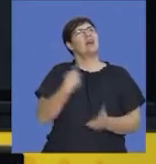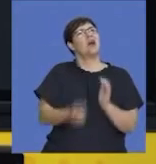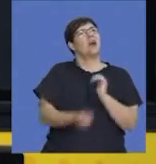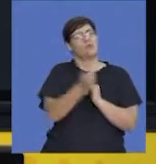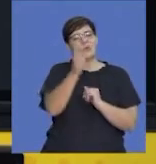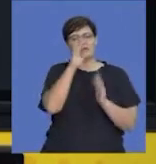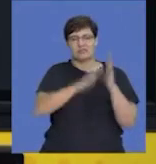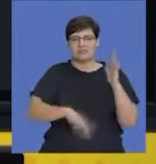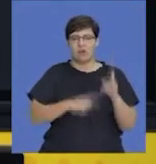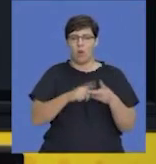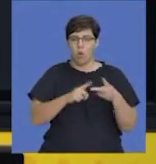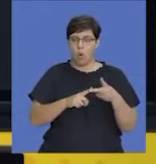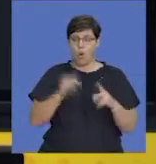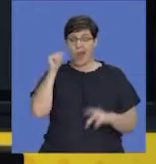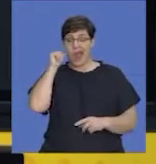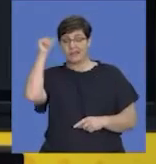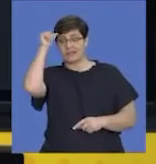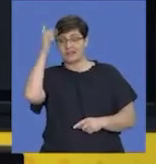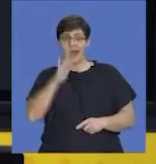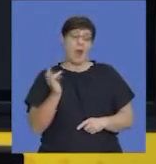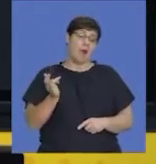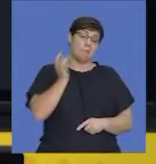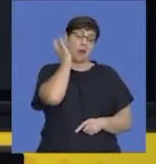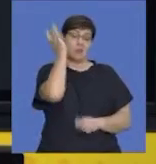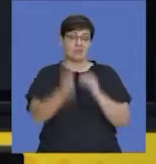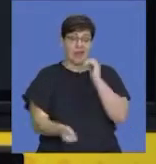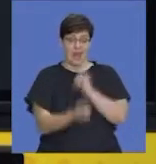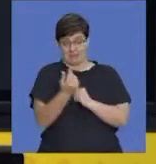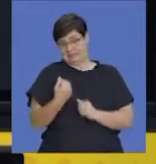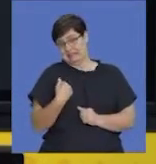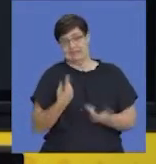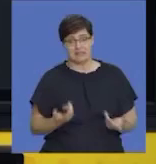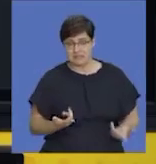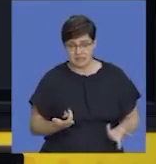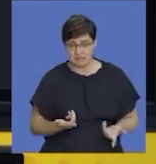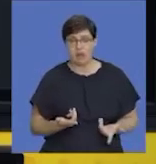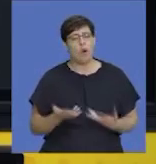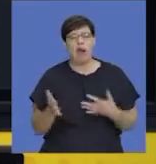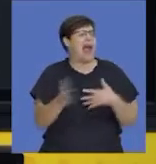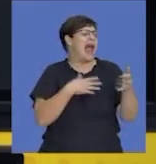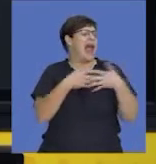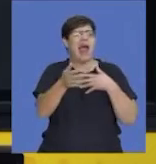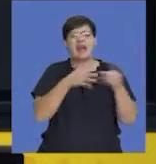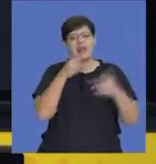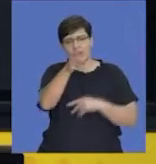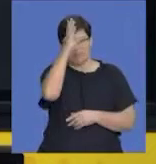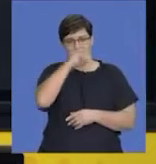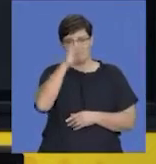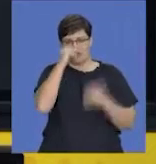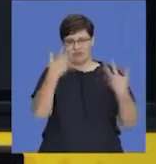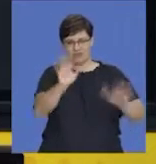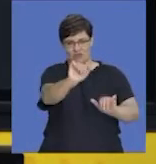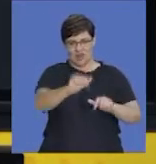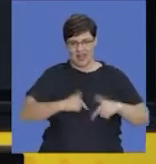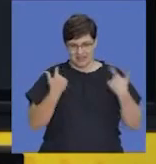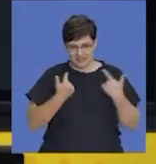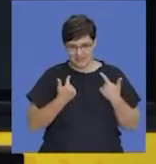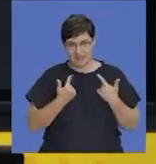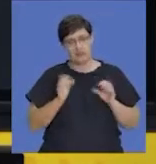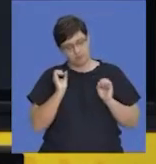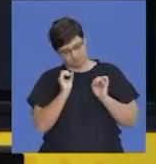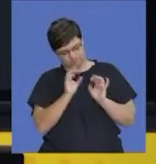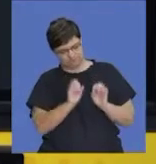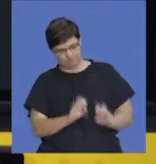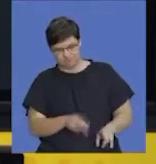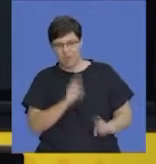an adulthood kind of embarrassing incident. It could be anything that you could have experienced in your lifetime that you can